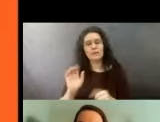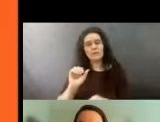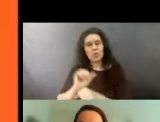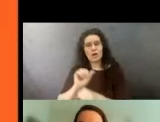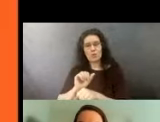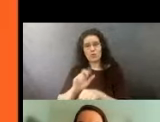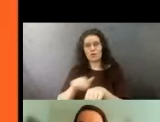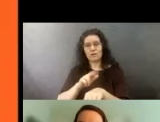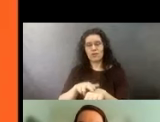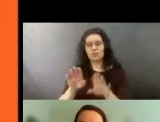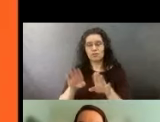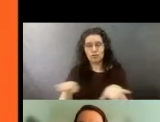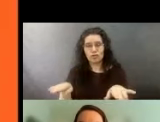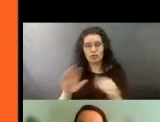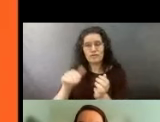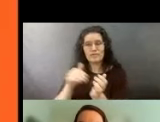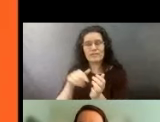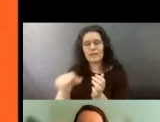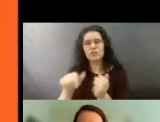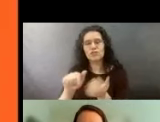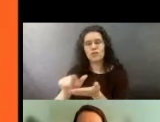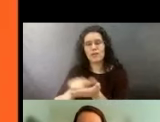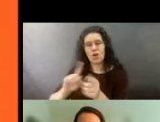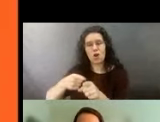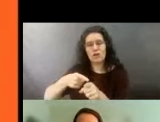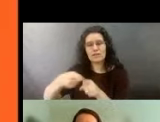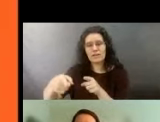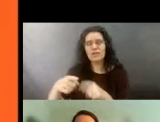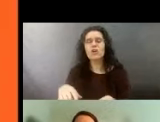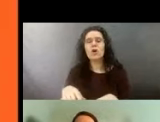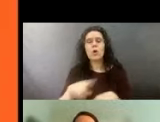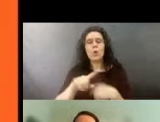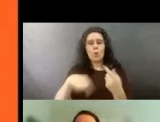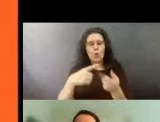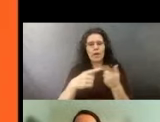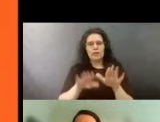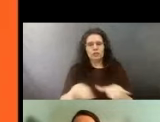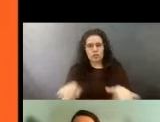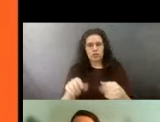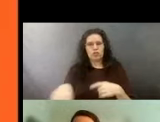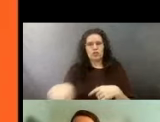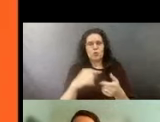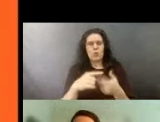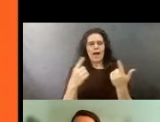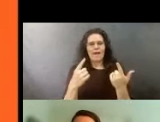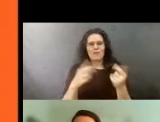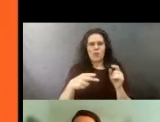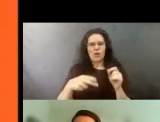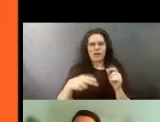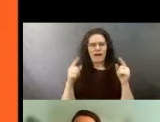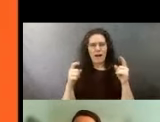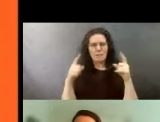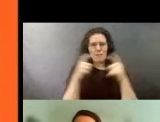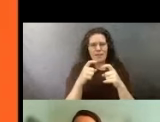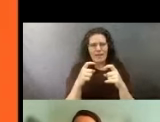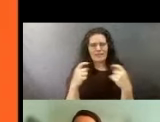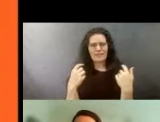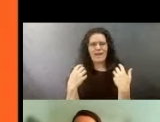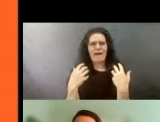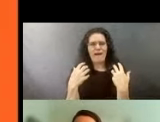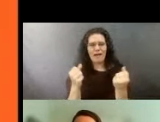Center, we did find that not only do children with medical complexity have higher rates of health harming legal needs, but as mentioned, the data showed